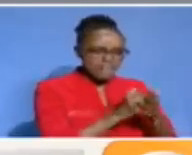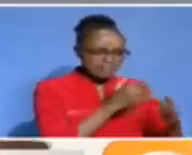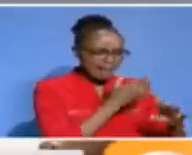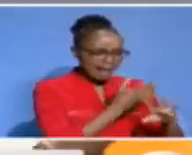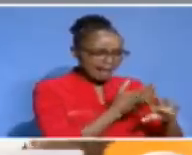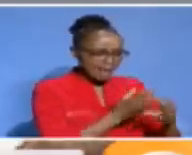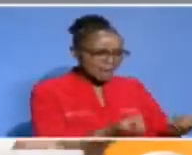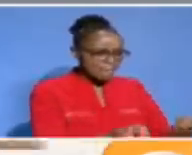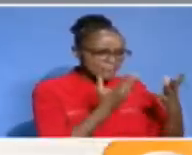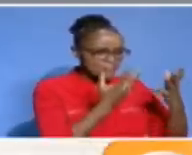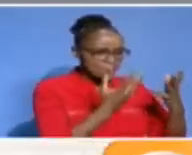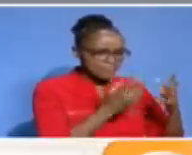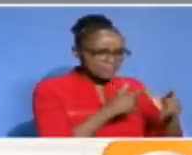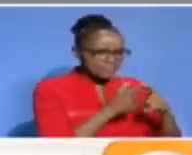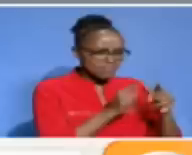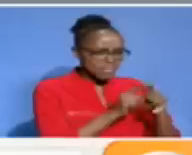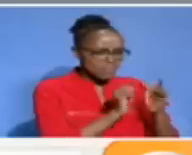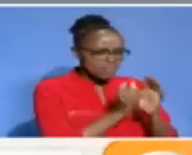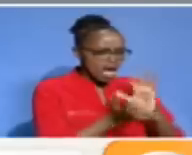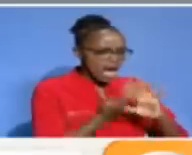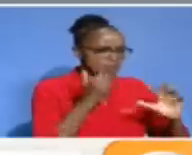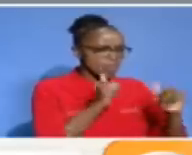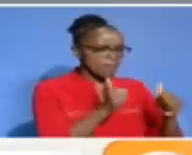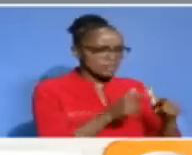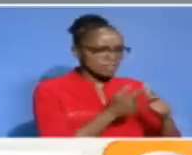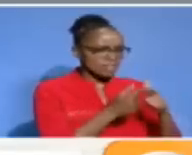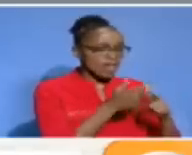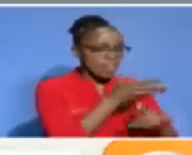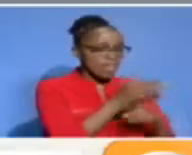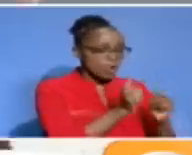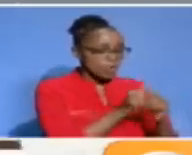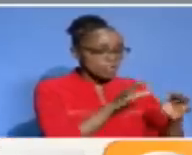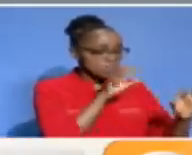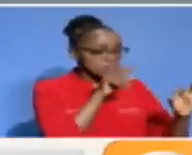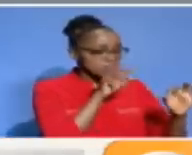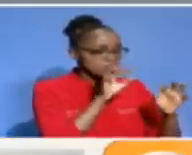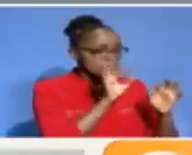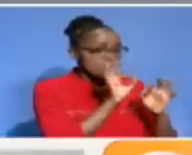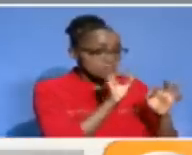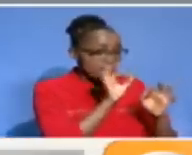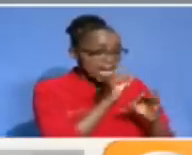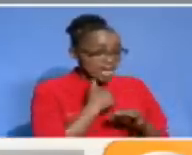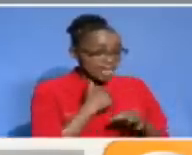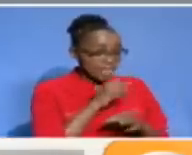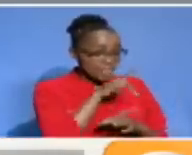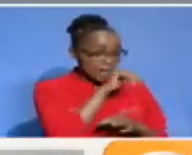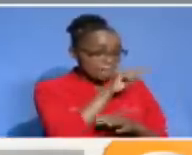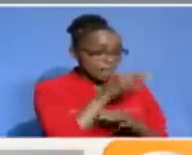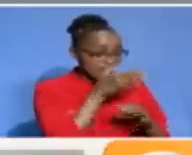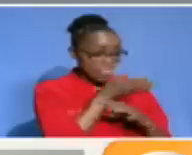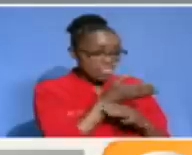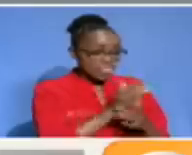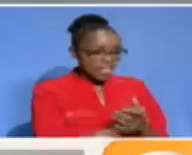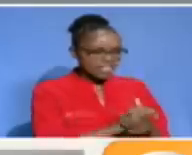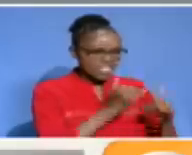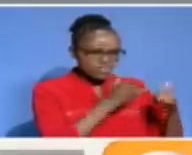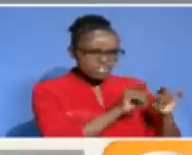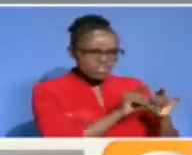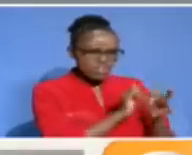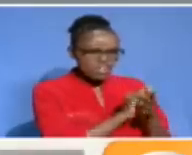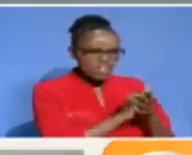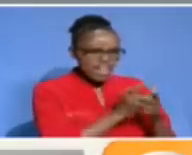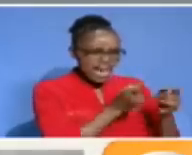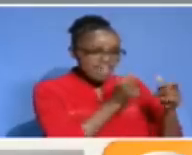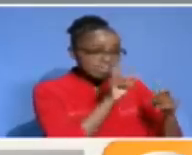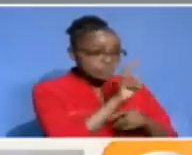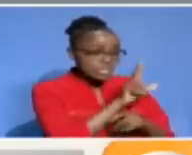not been cocked out, or they were still there with the pin. The pin, yeah. The pin hadn't been removed. It was just lying there. Yes, at least